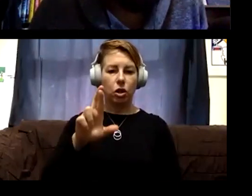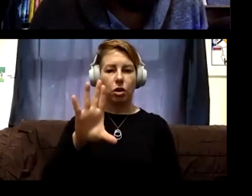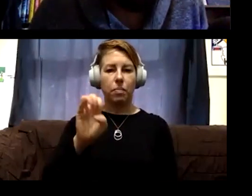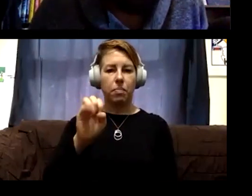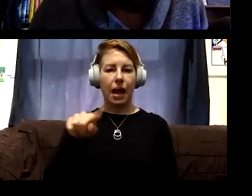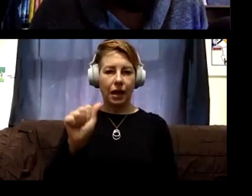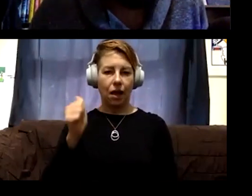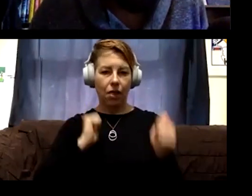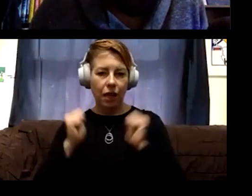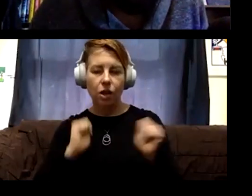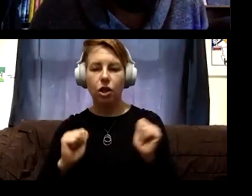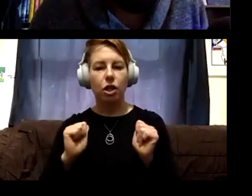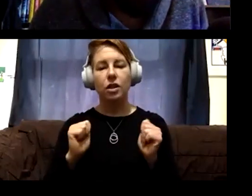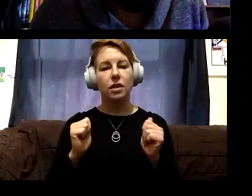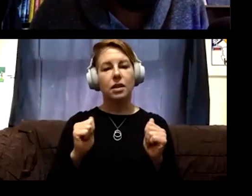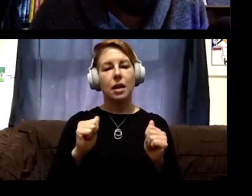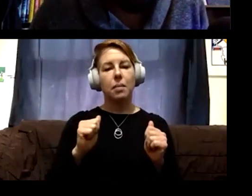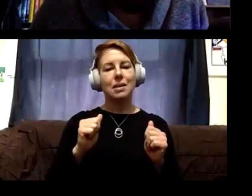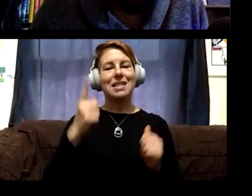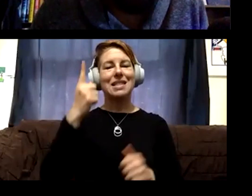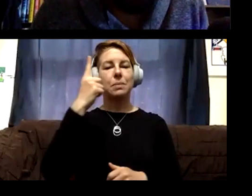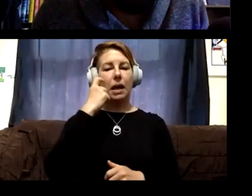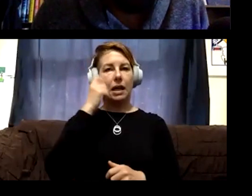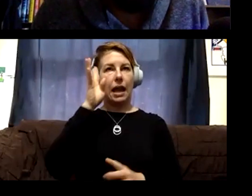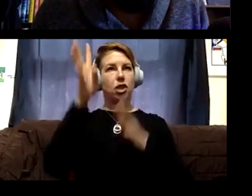fiction provides a particularly powerful lens.